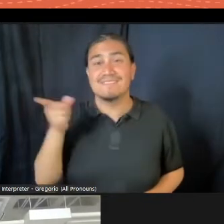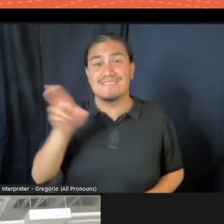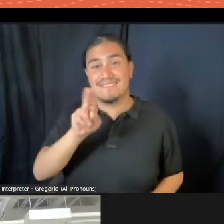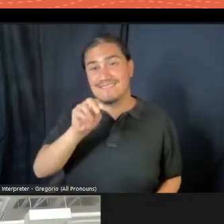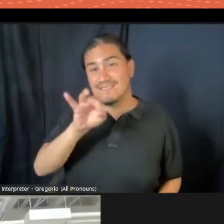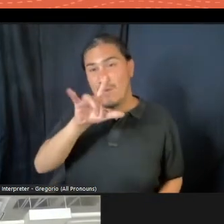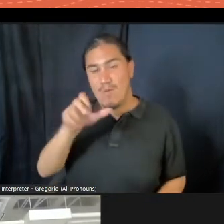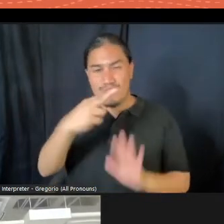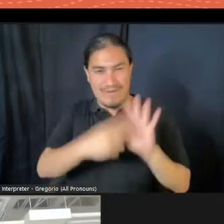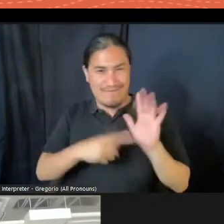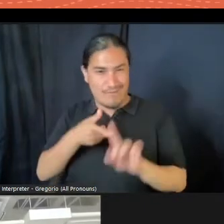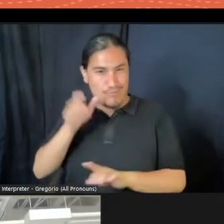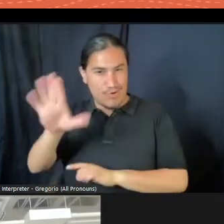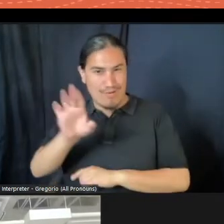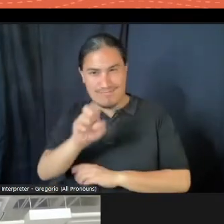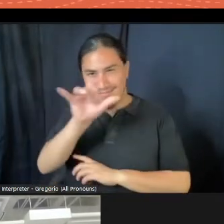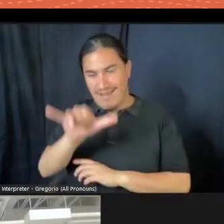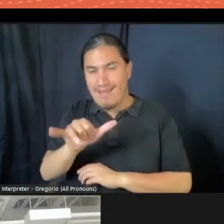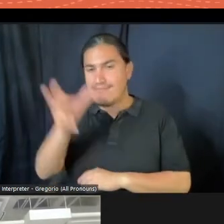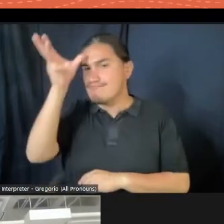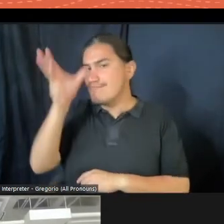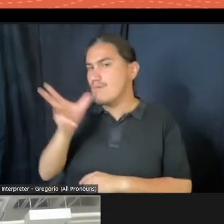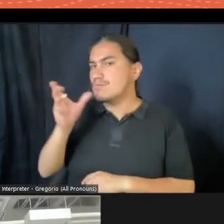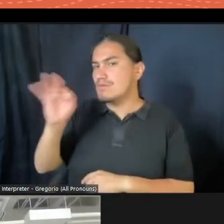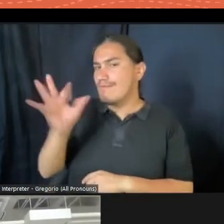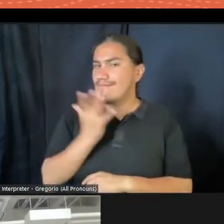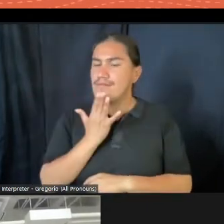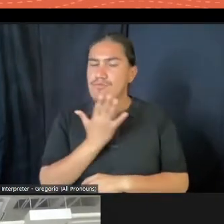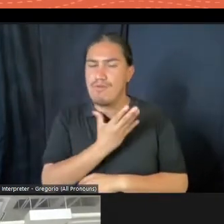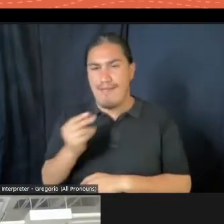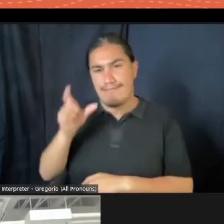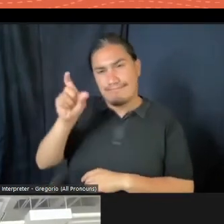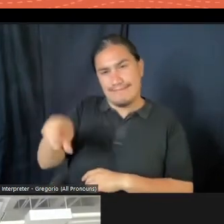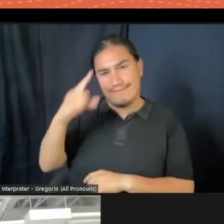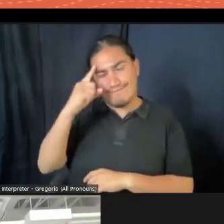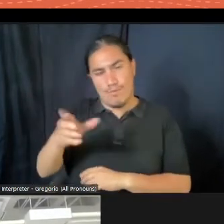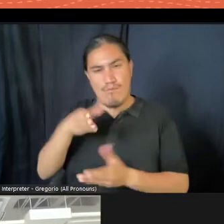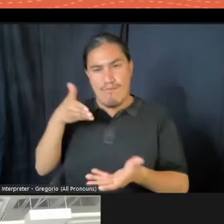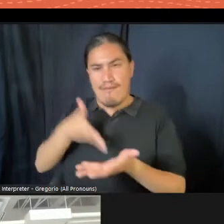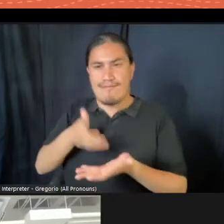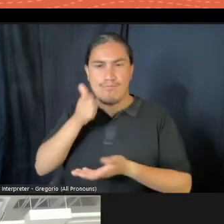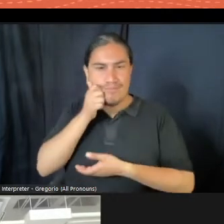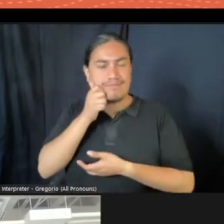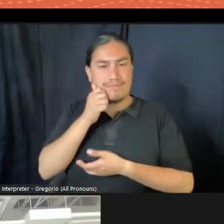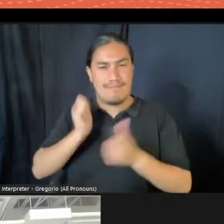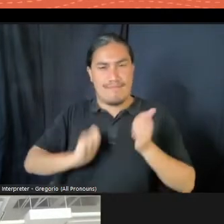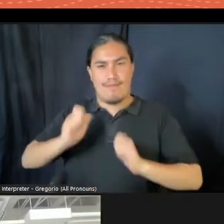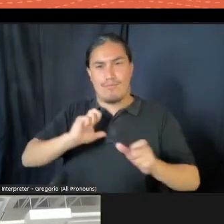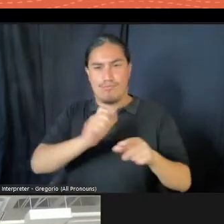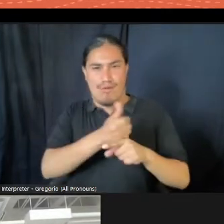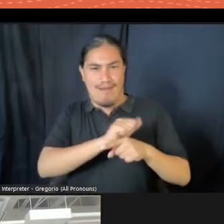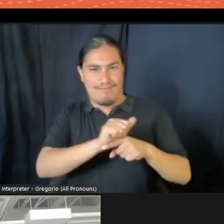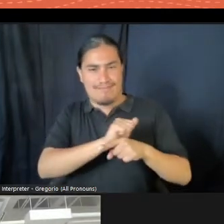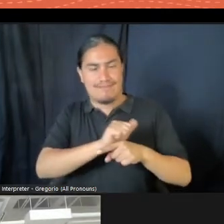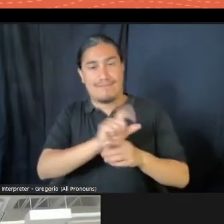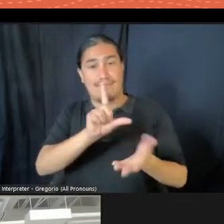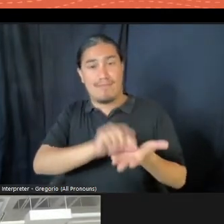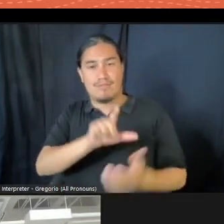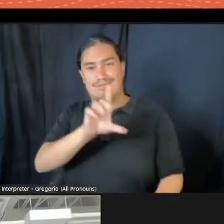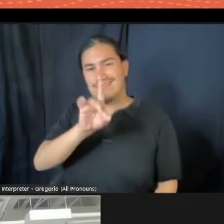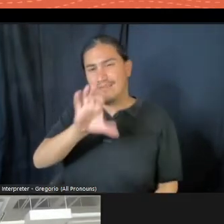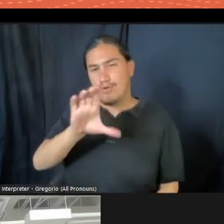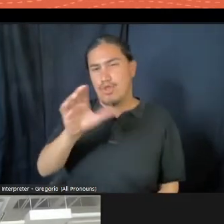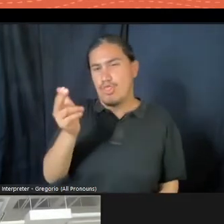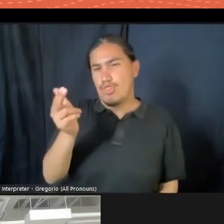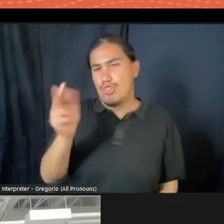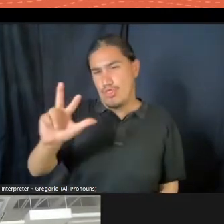her essay, Parents of Color and the Need for Anti-Racist Theater Practices, published December